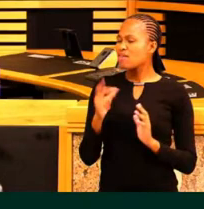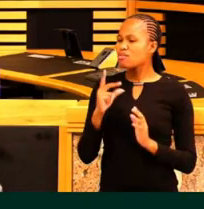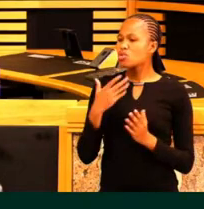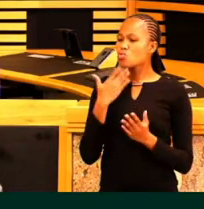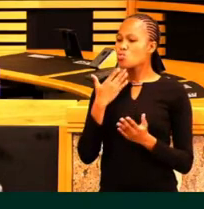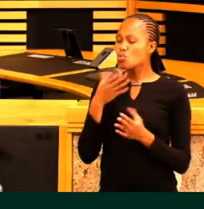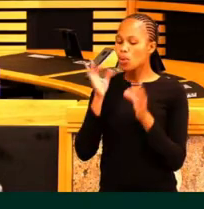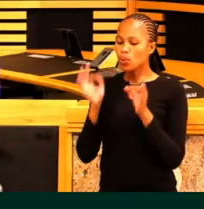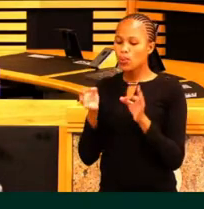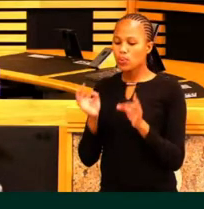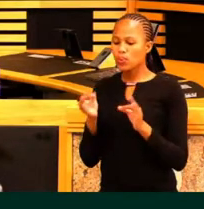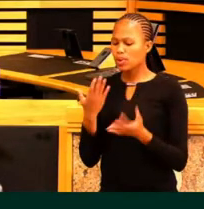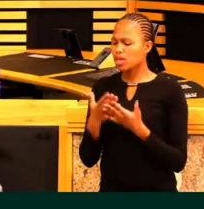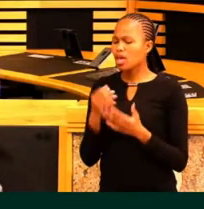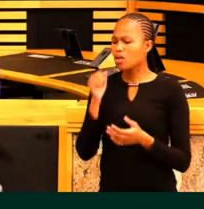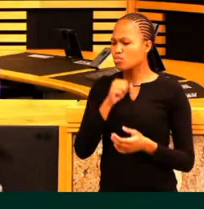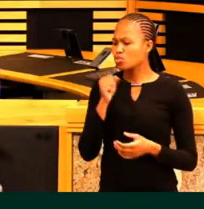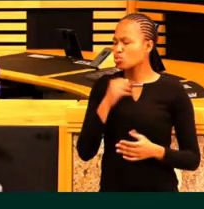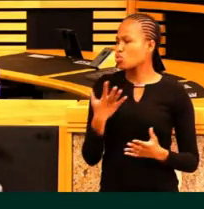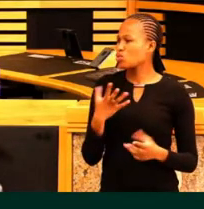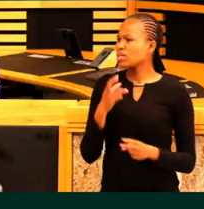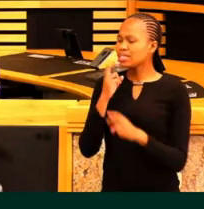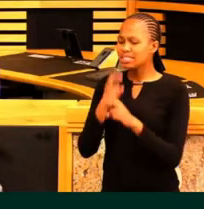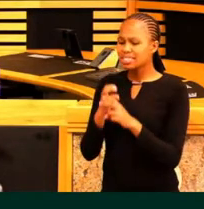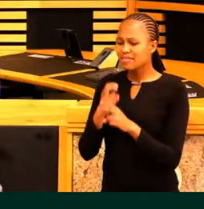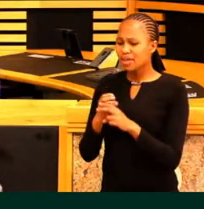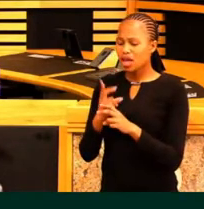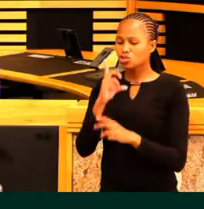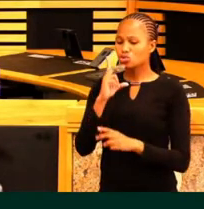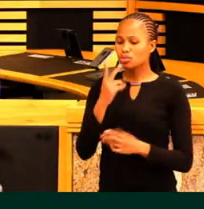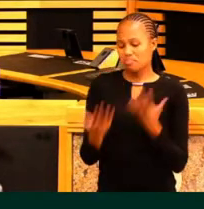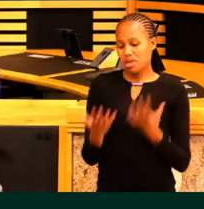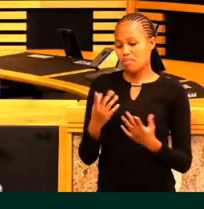very hard for one person